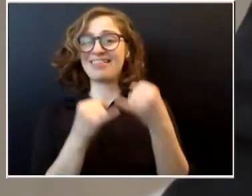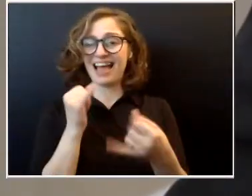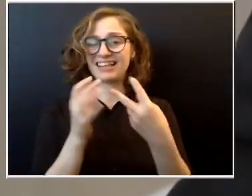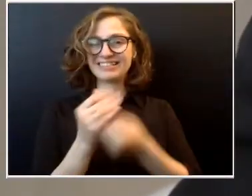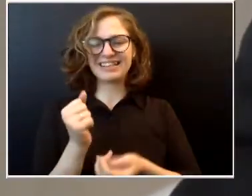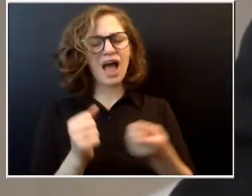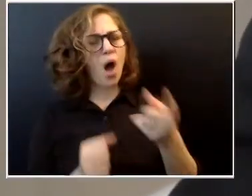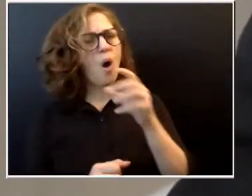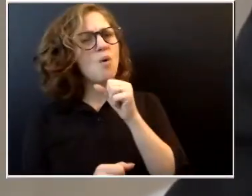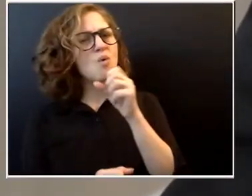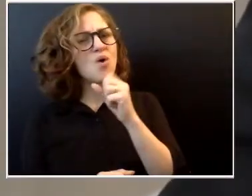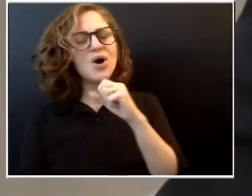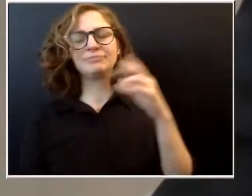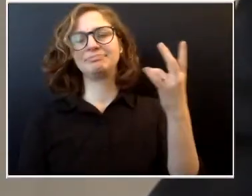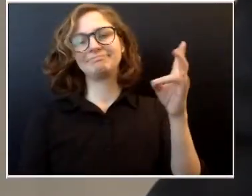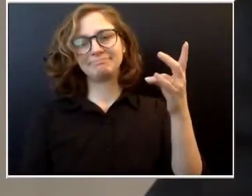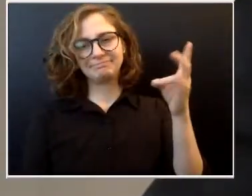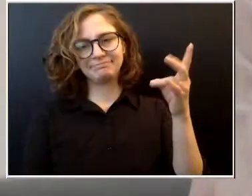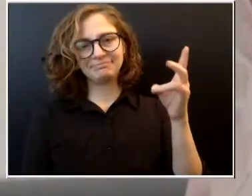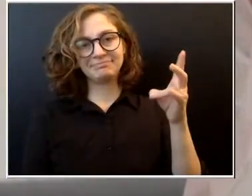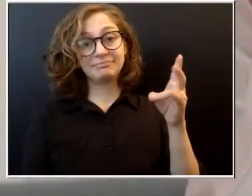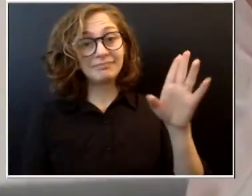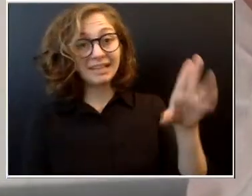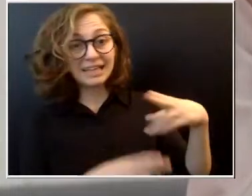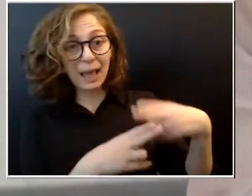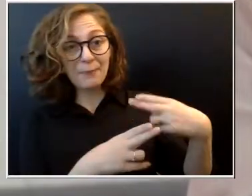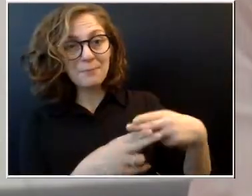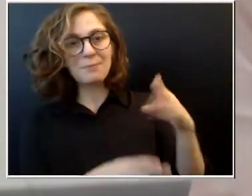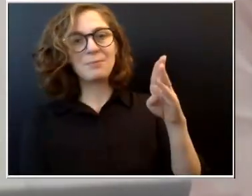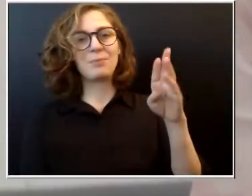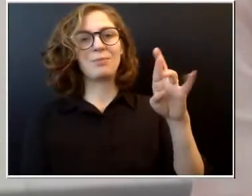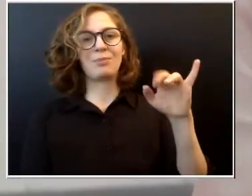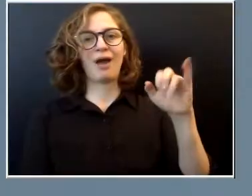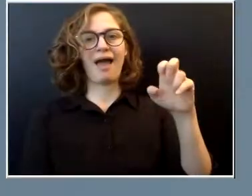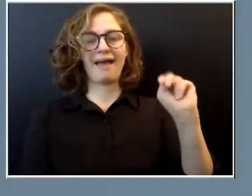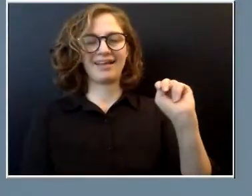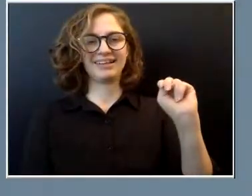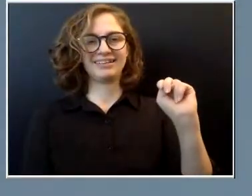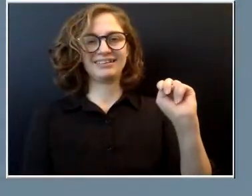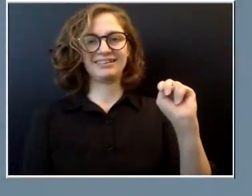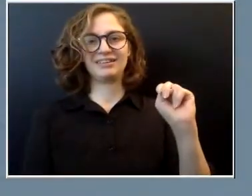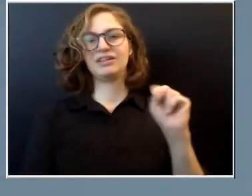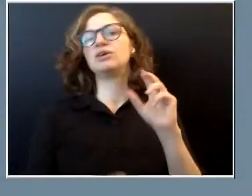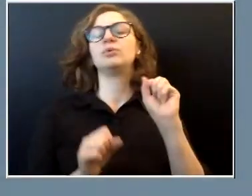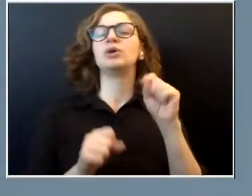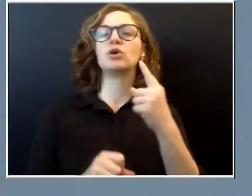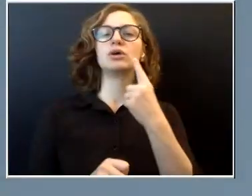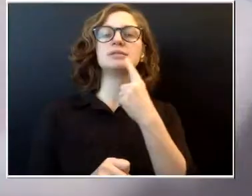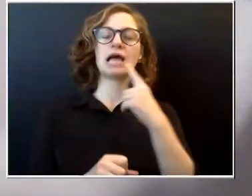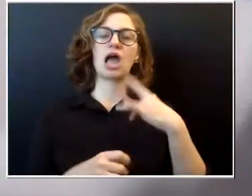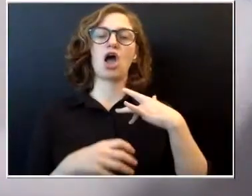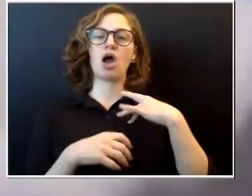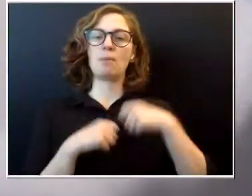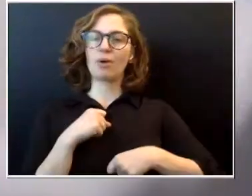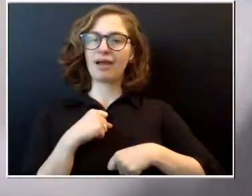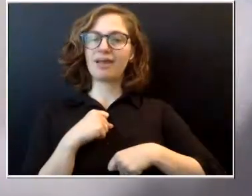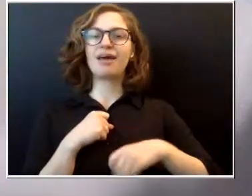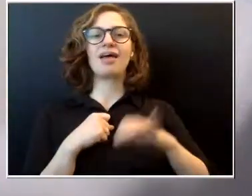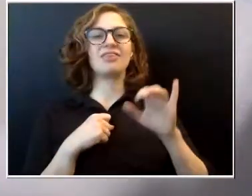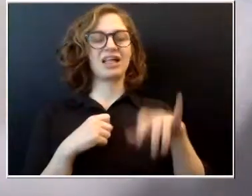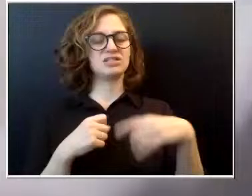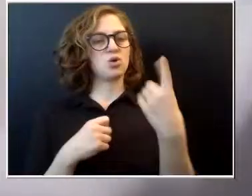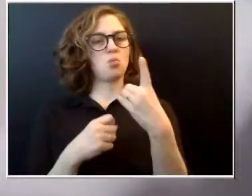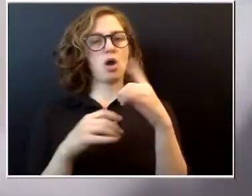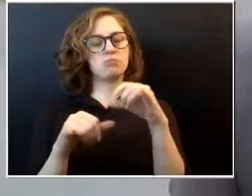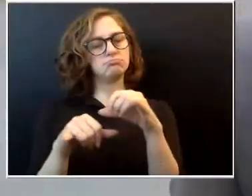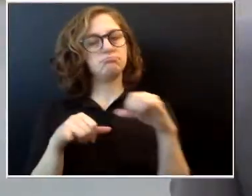17. What was his name? Brian. It could be argued heartbreak is the one universal human experience, whether it's a bad